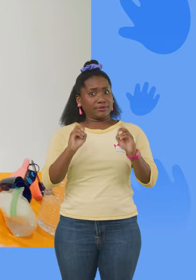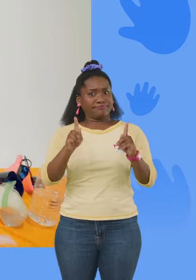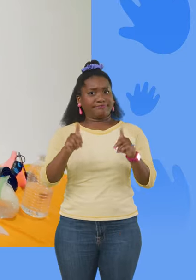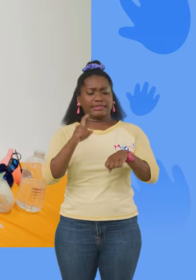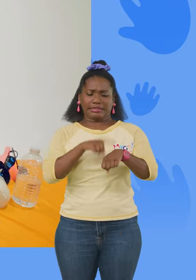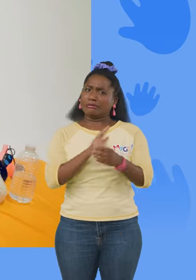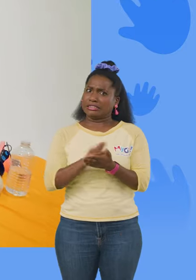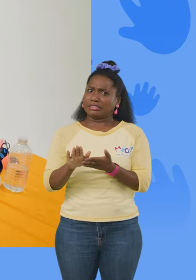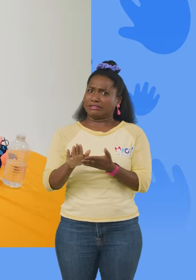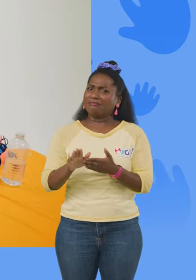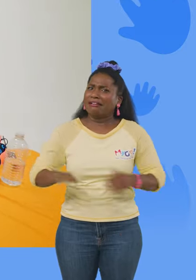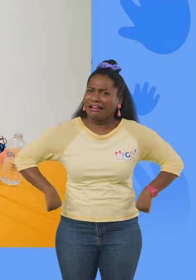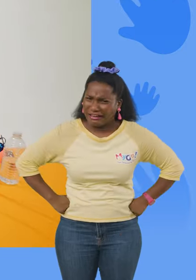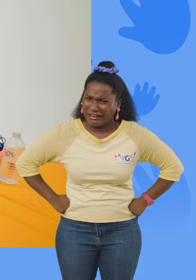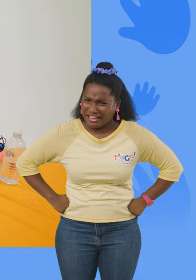Okay, I'm gonna clean up now.